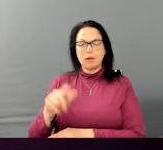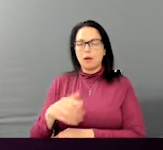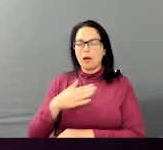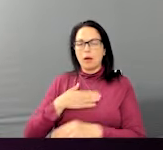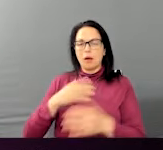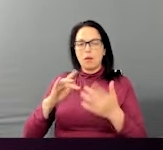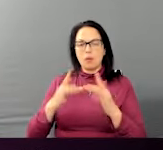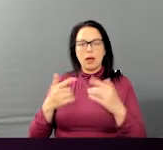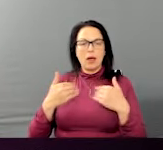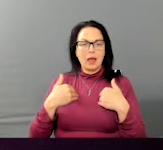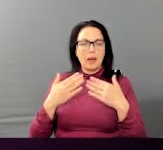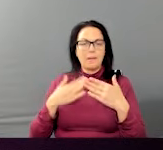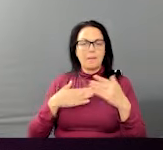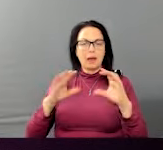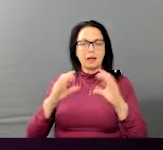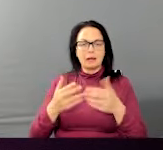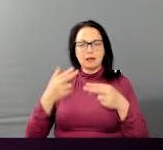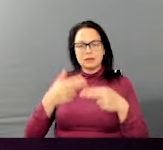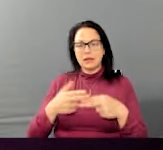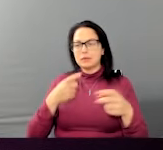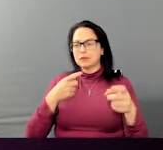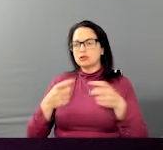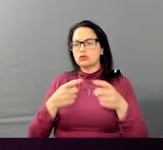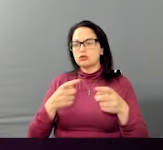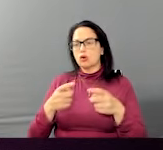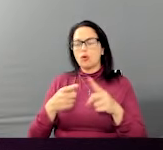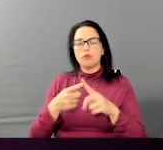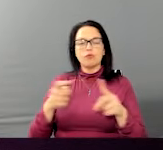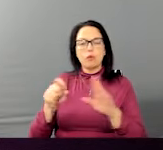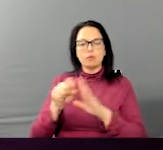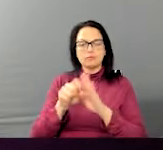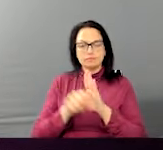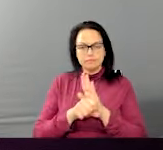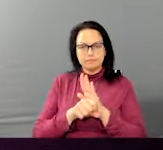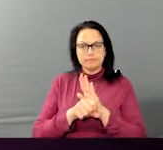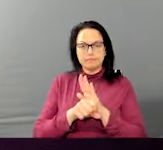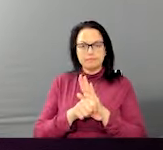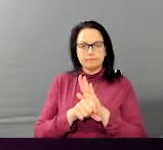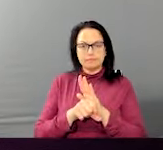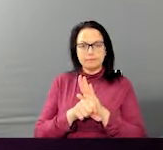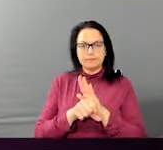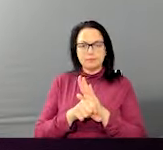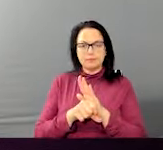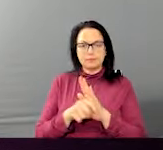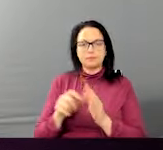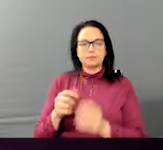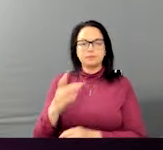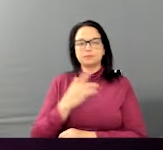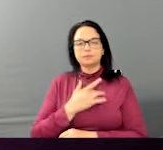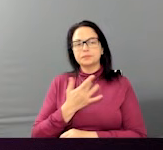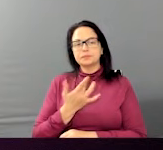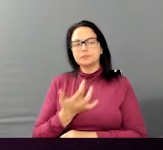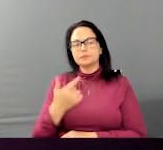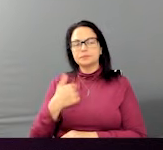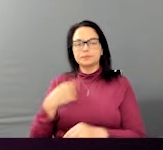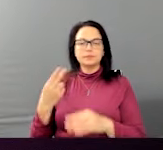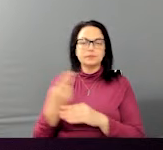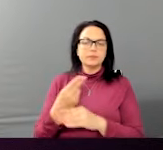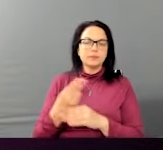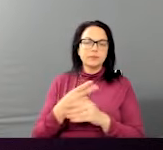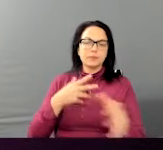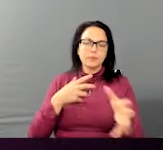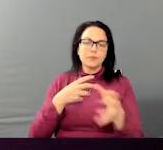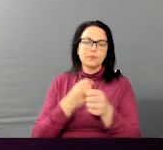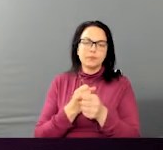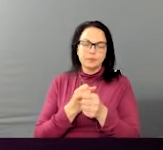class name is controlled by state, which I think is like kind of cool, because normally you do a use effect for updating a class name on the